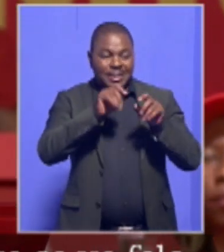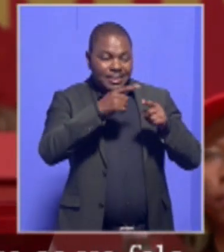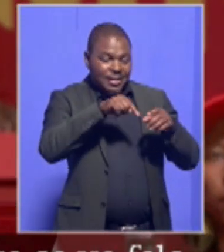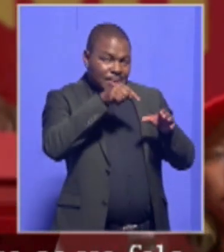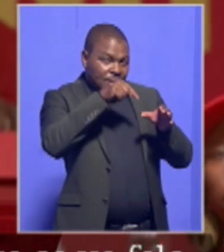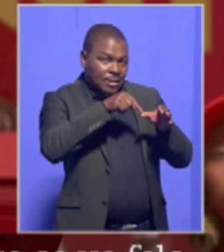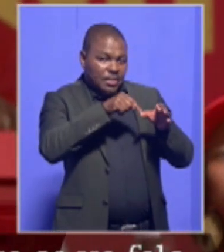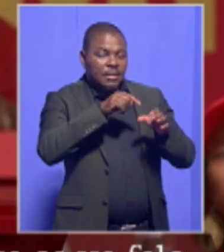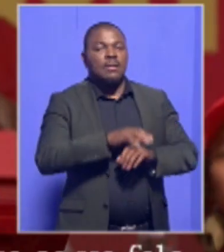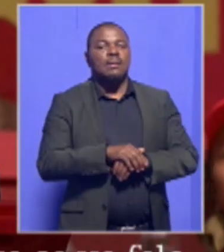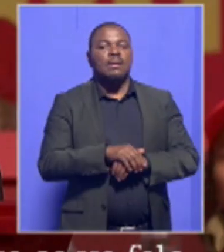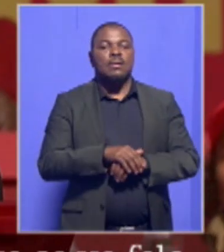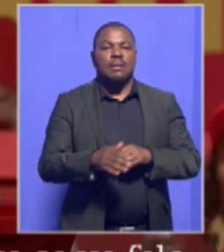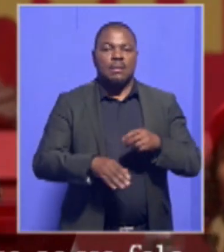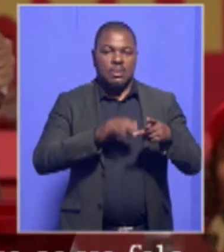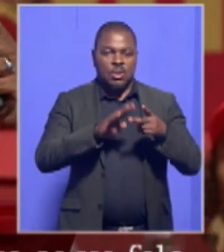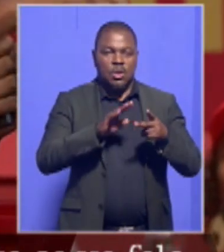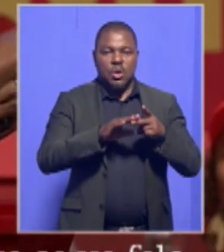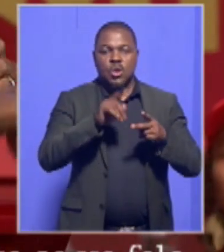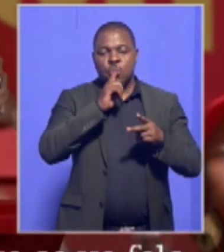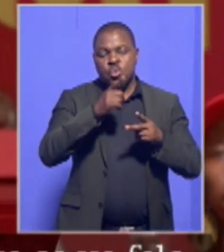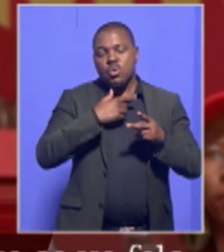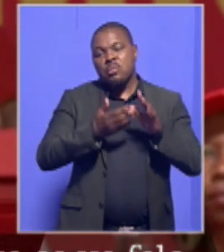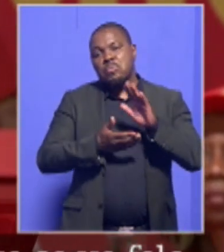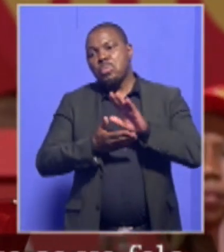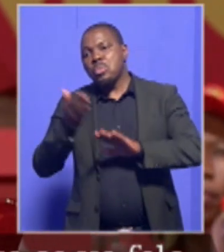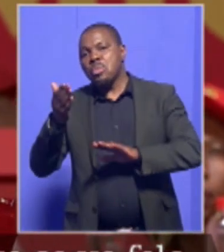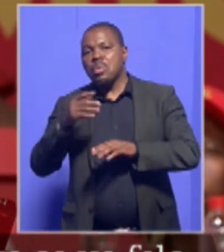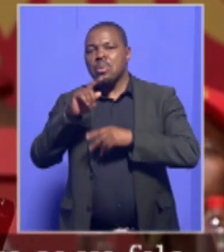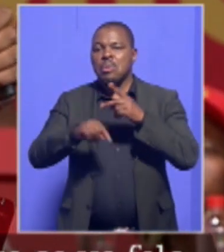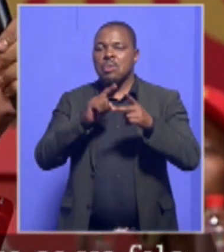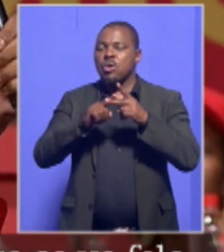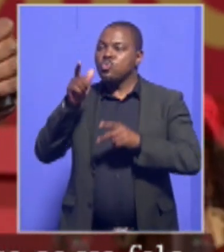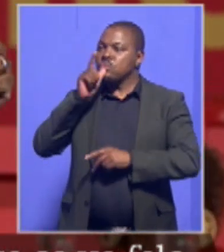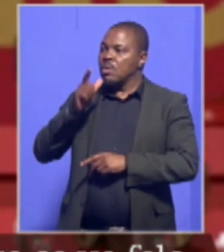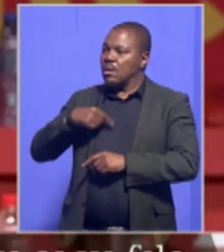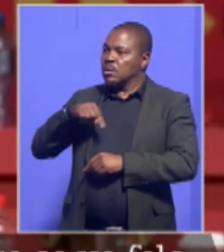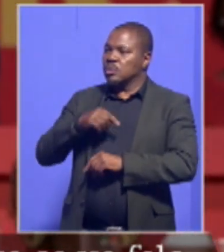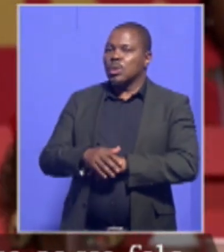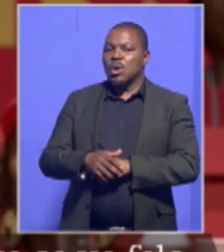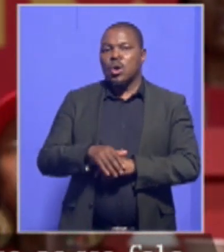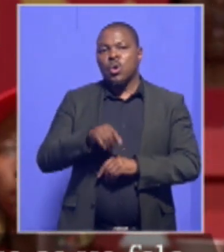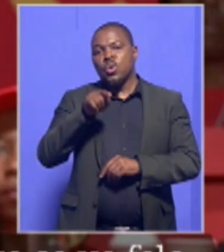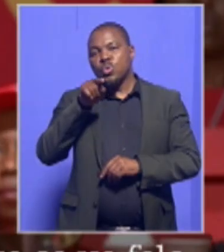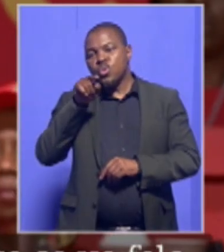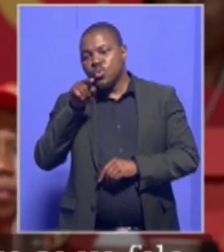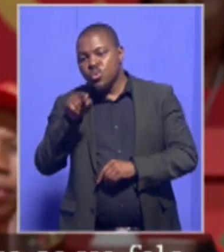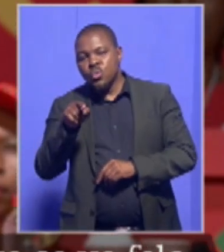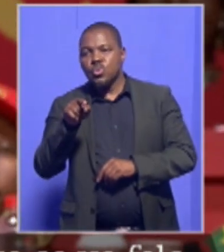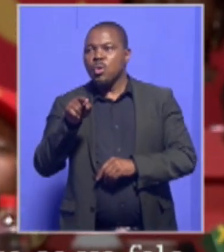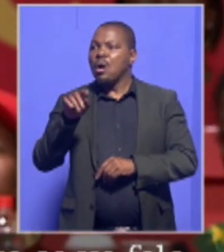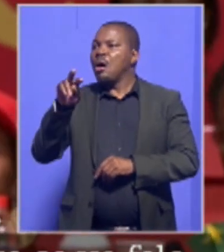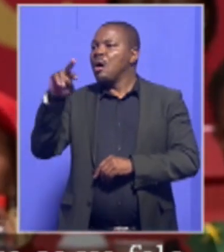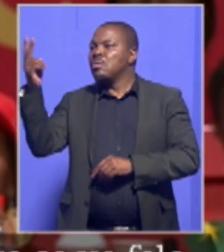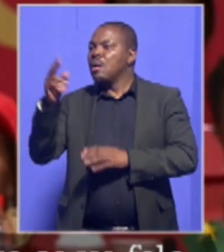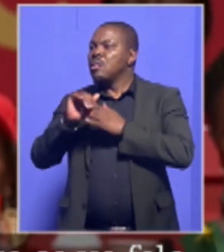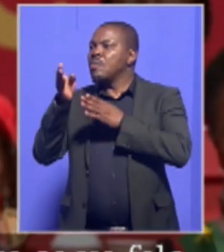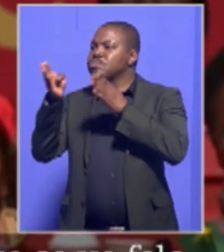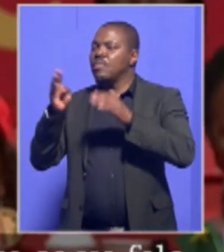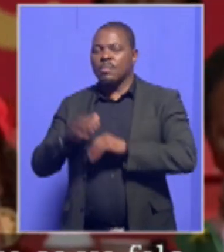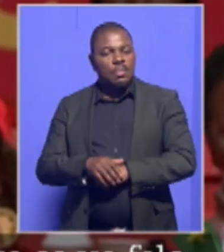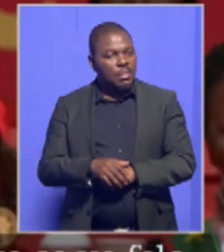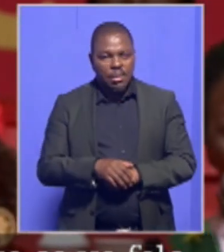3 hours. You can't live here and want to be telling us about non-existing leaders.